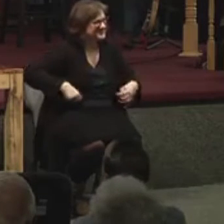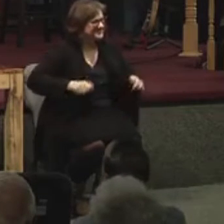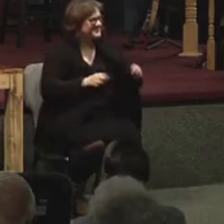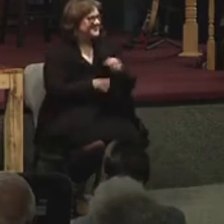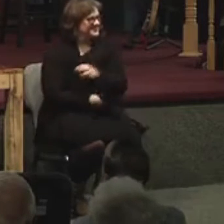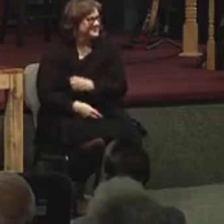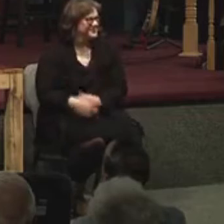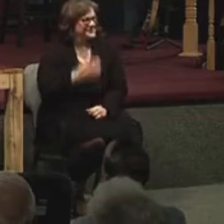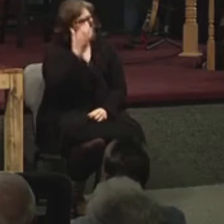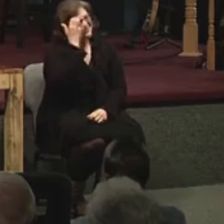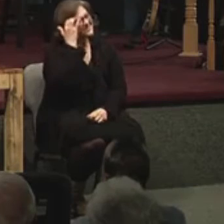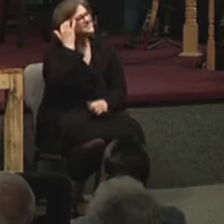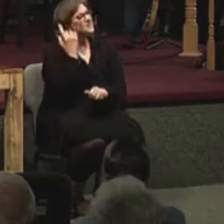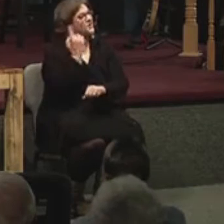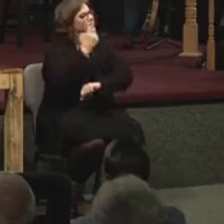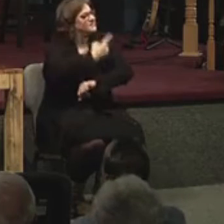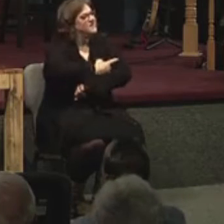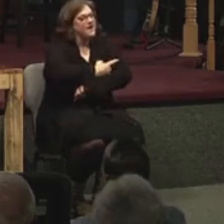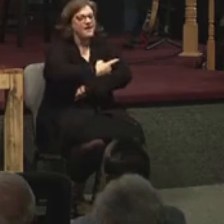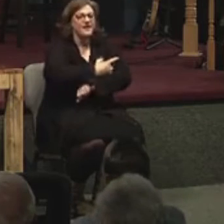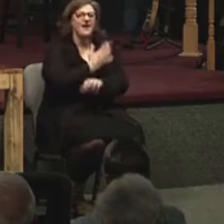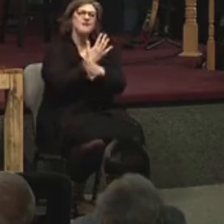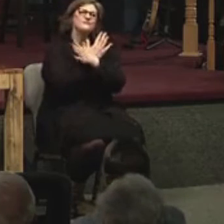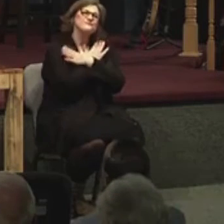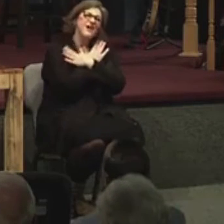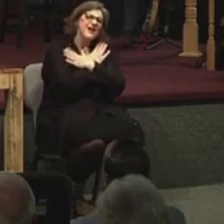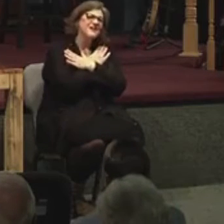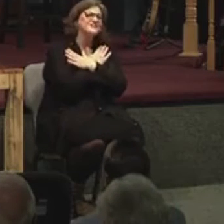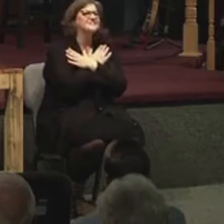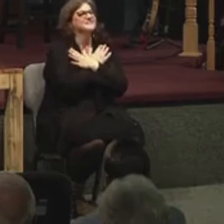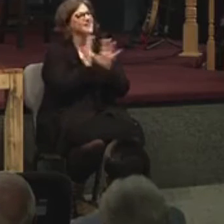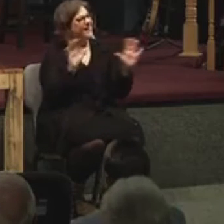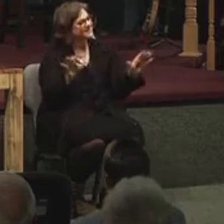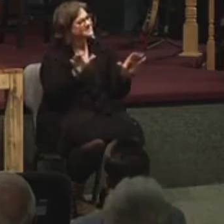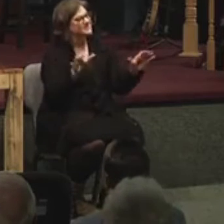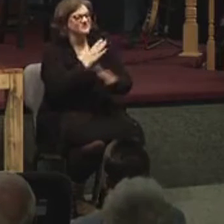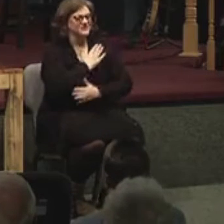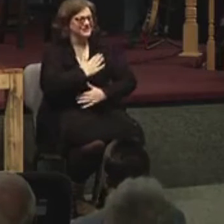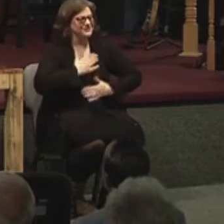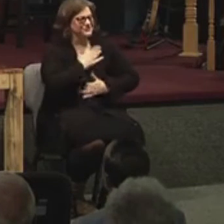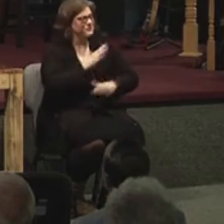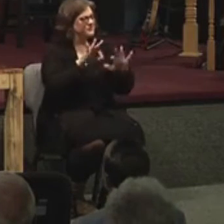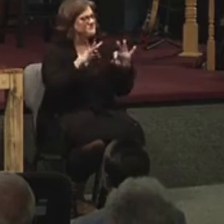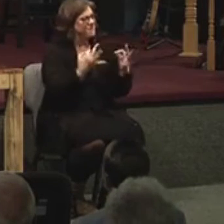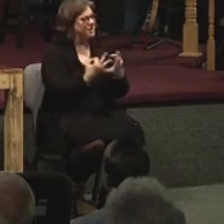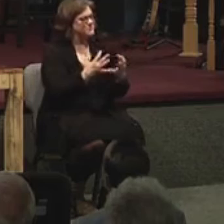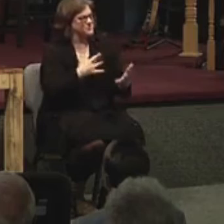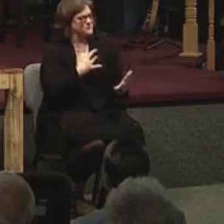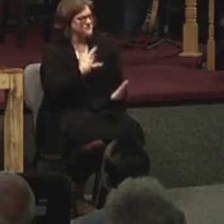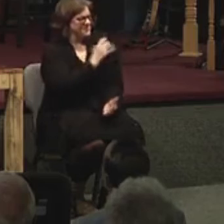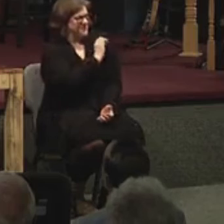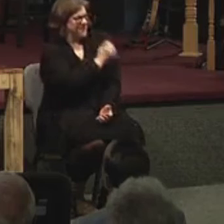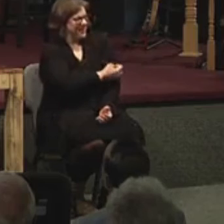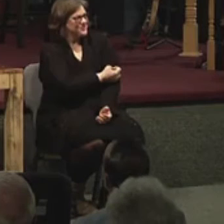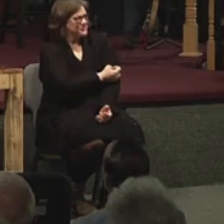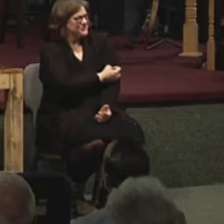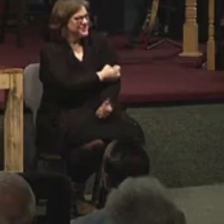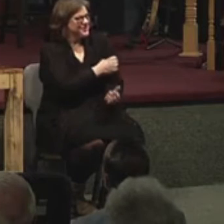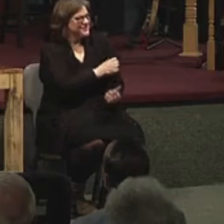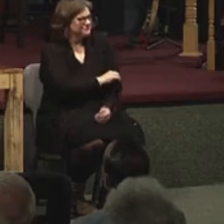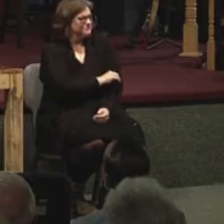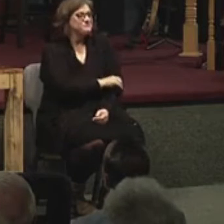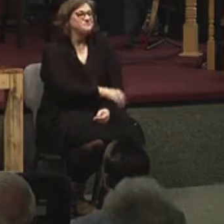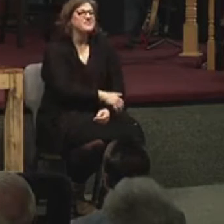It's a day of worshiping God, enjoying your family, and doing things that recharge you. John Mark Comer wrote this about